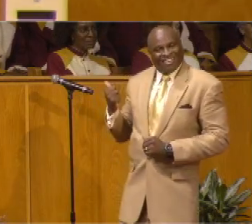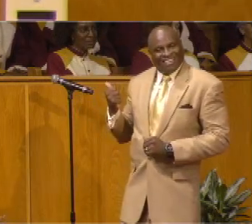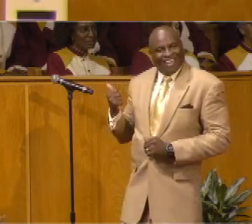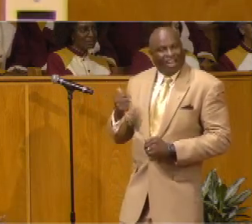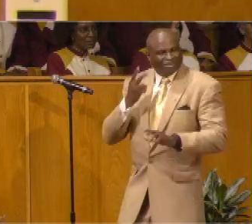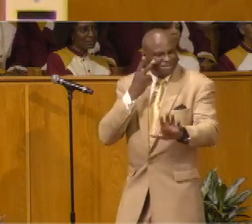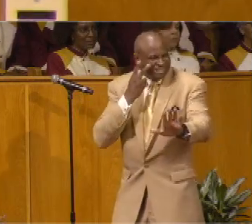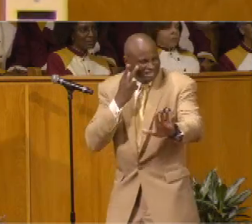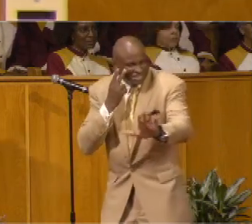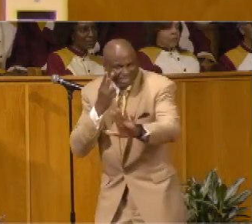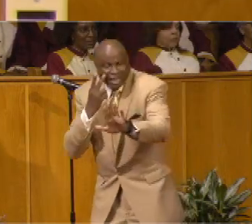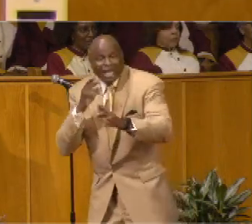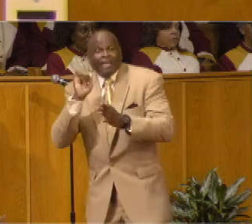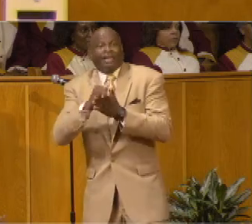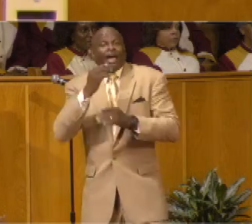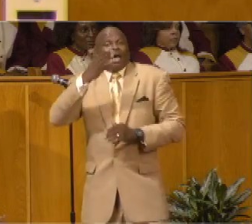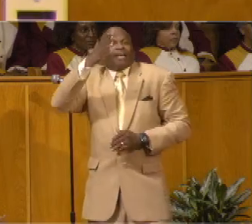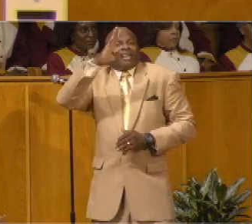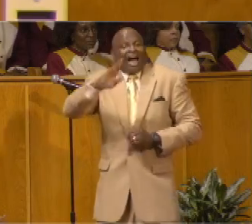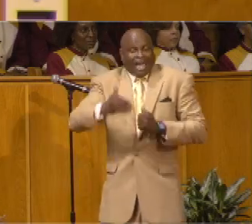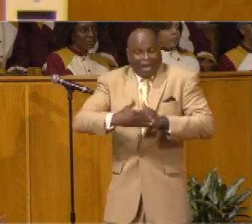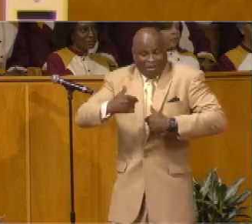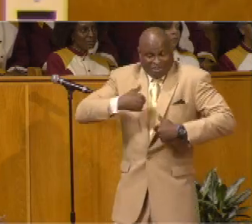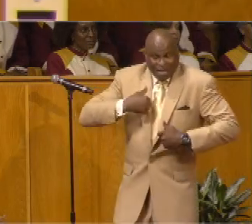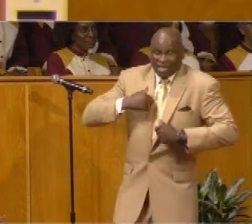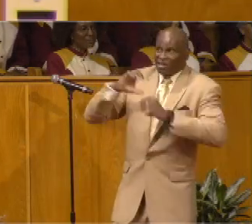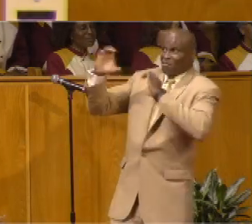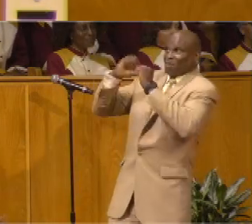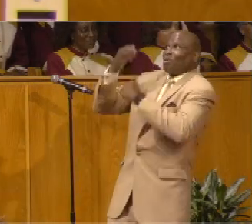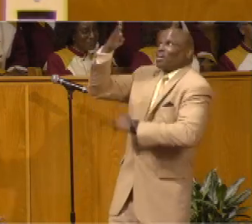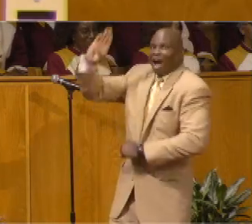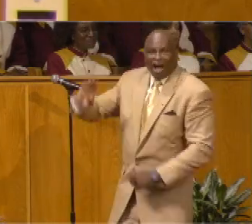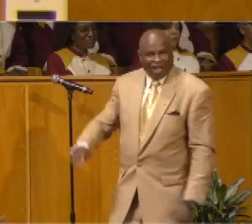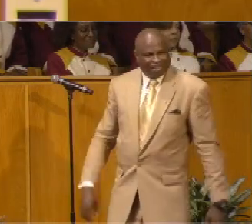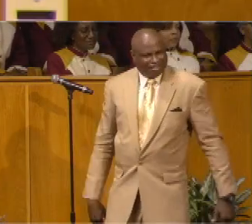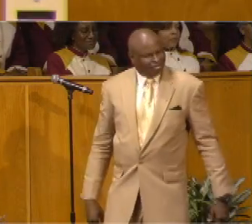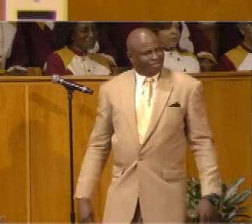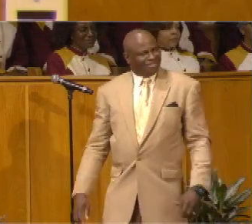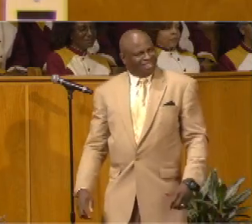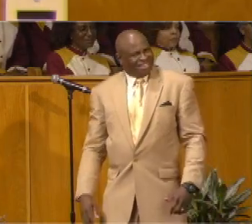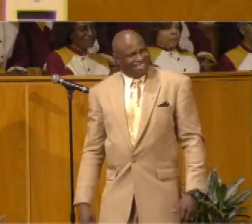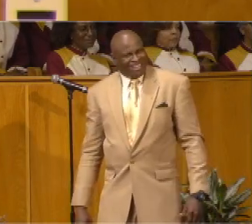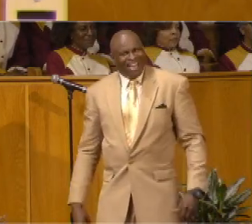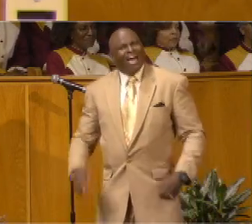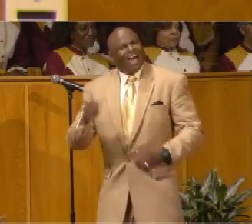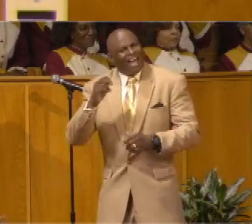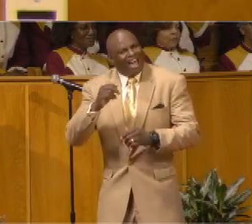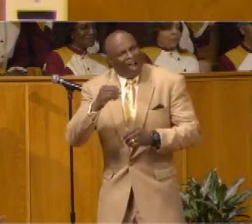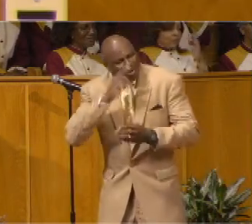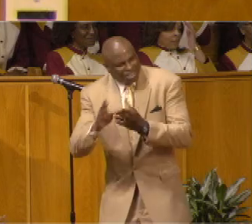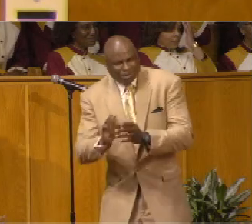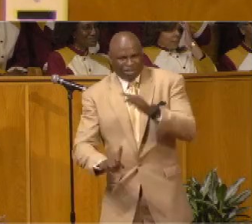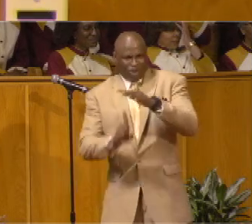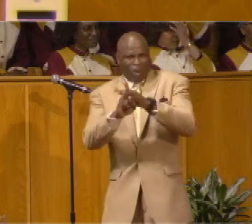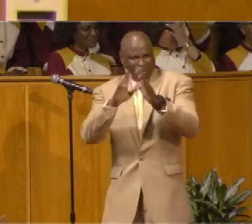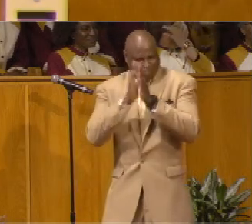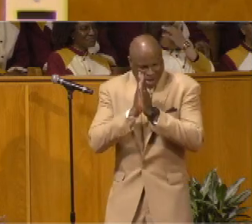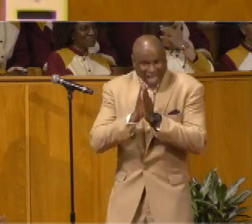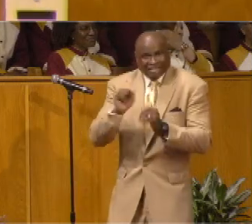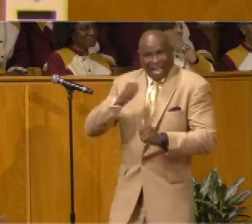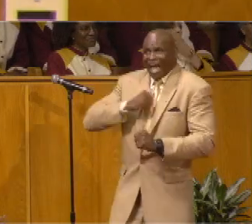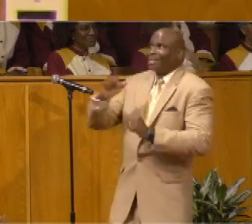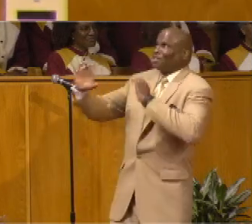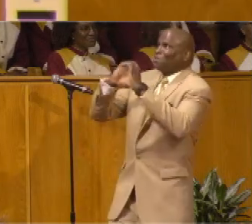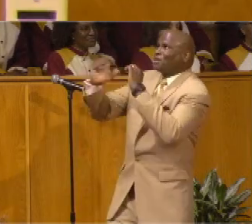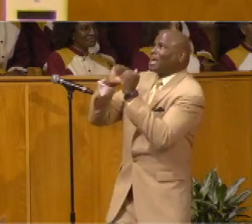What's the depth of this? God helps me talk to God. The Holy Spirit shows up in prayer so that I